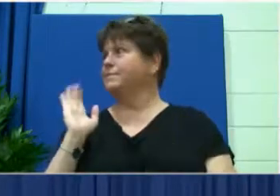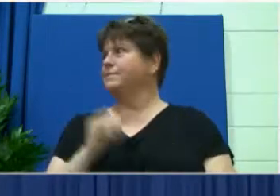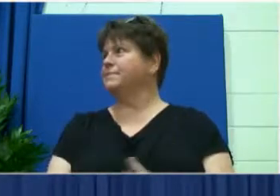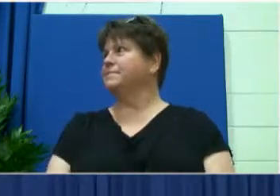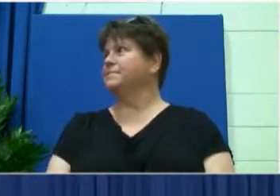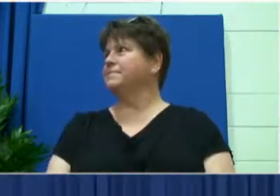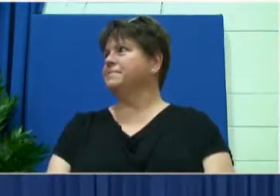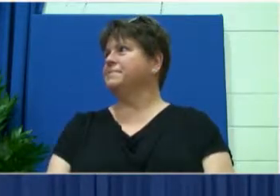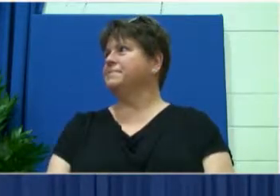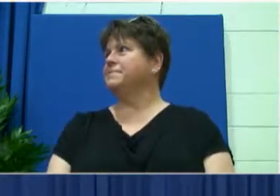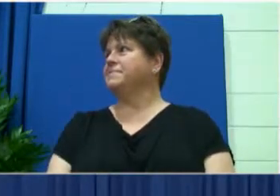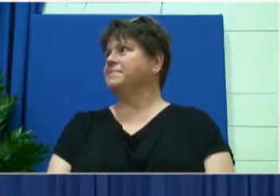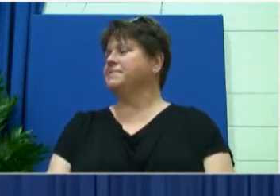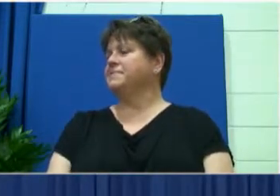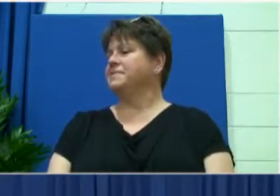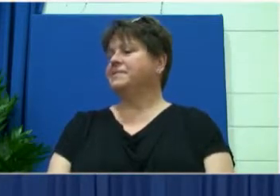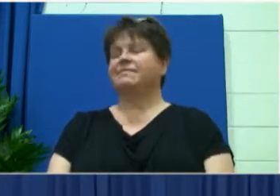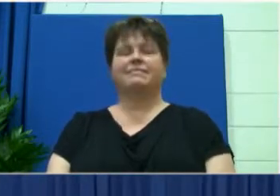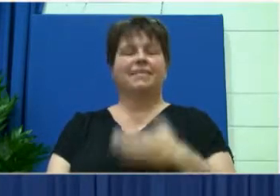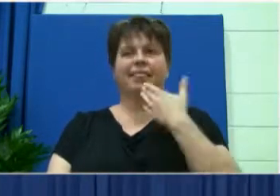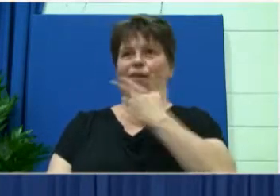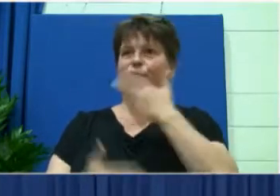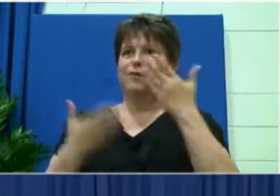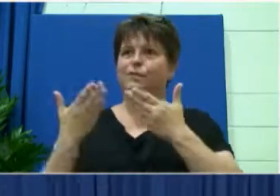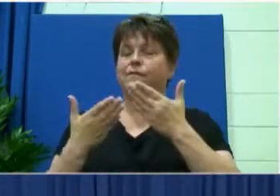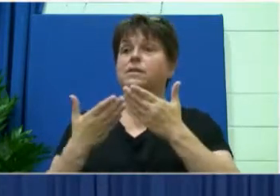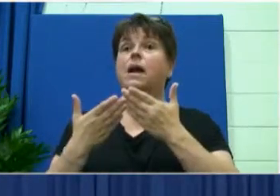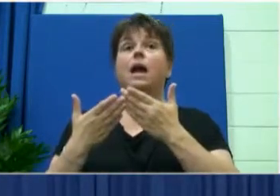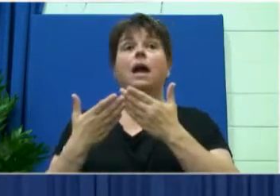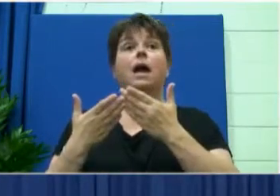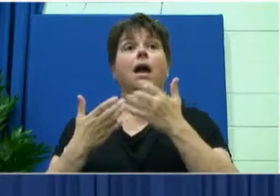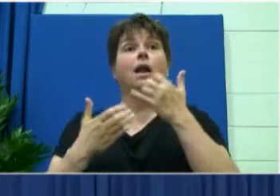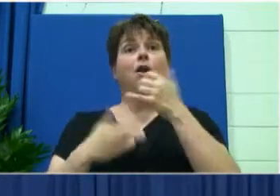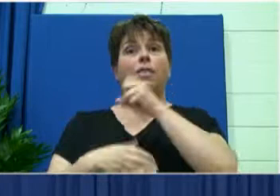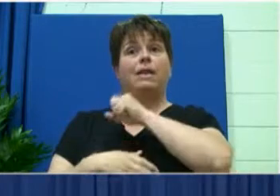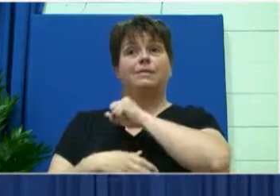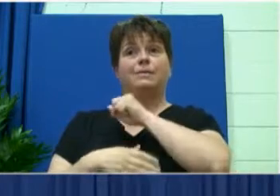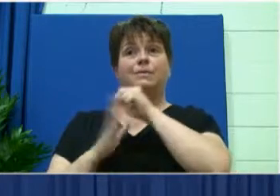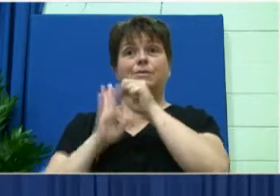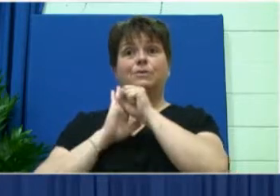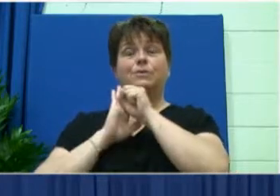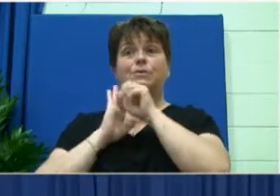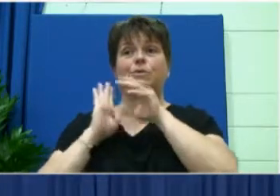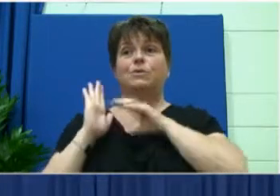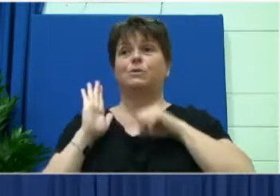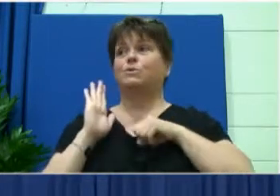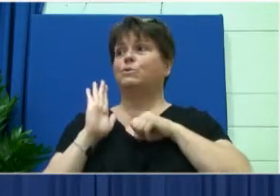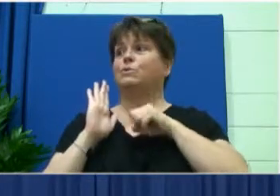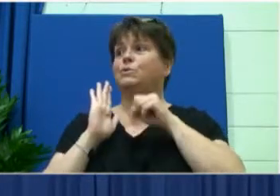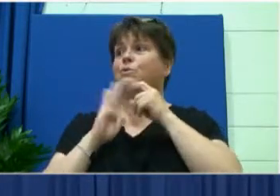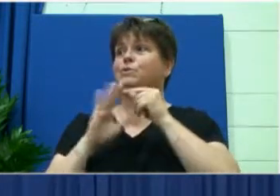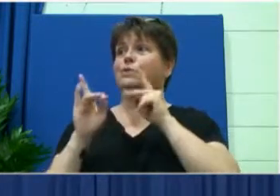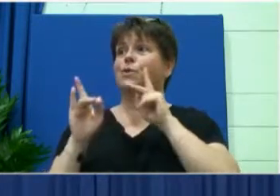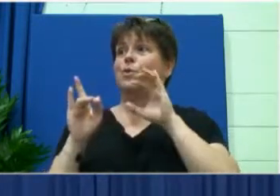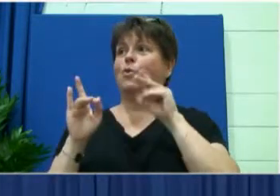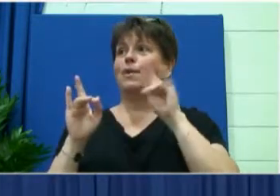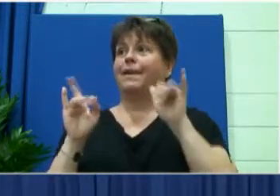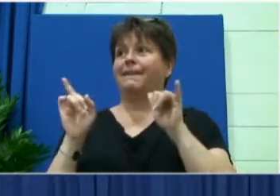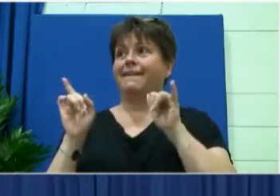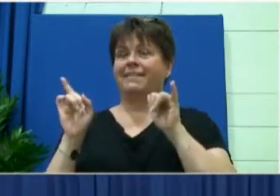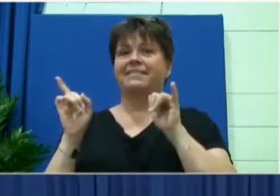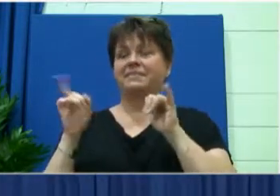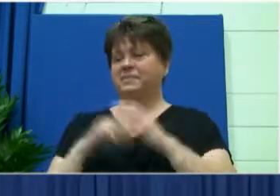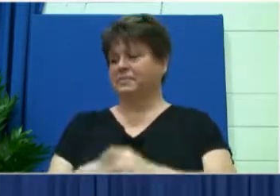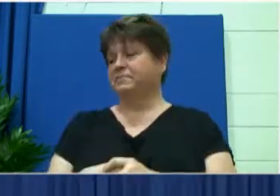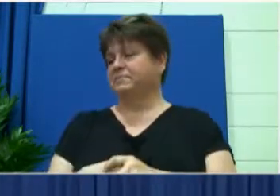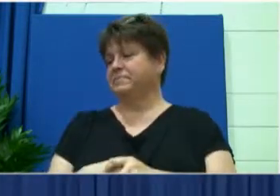Braden, thank you for your service. And our outgoing Student Trustee, Courtney Gerstenecker. Courtney.